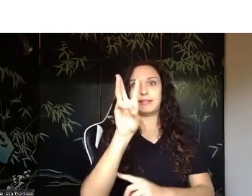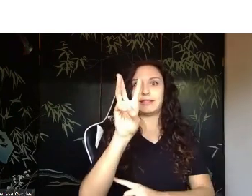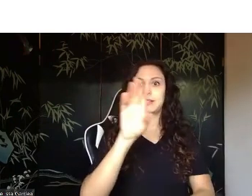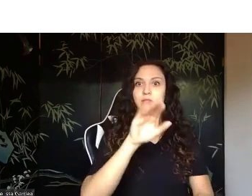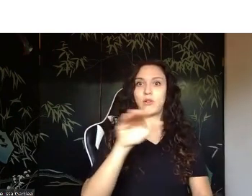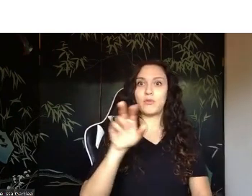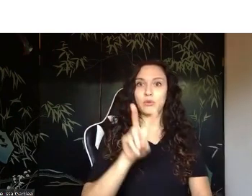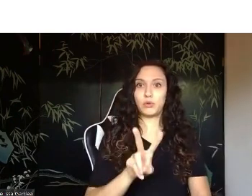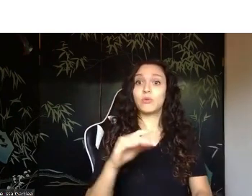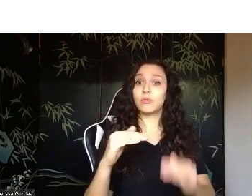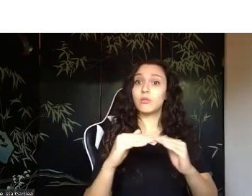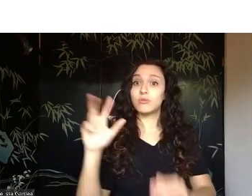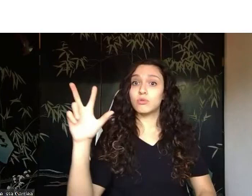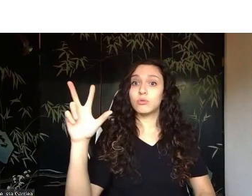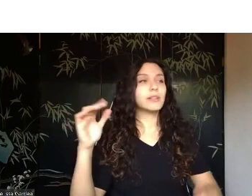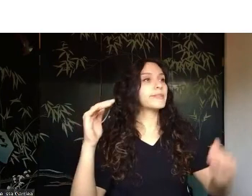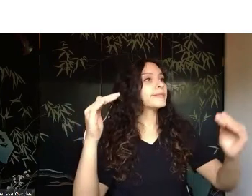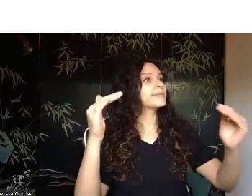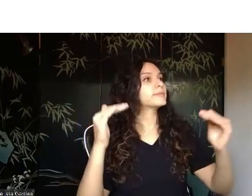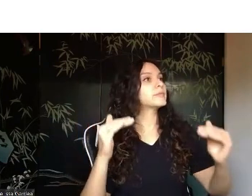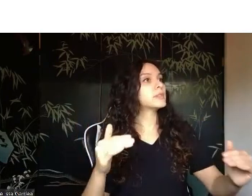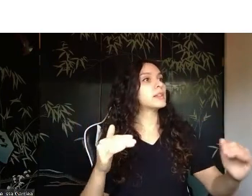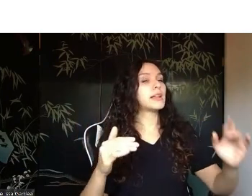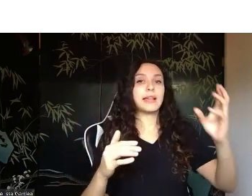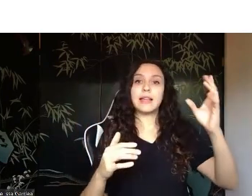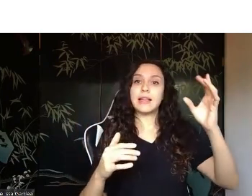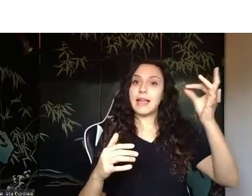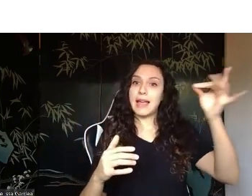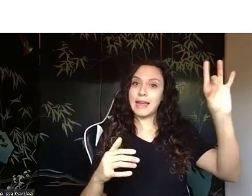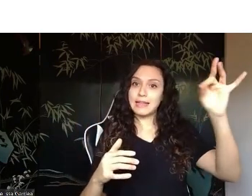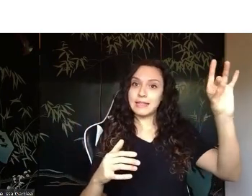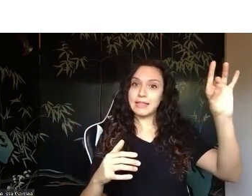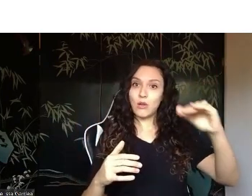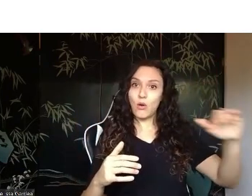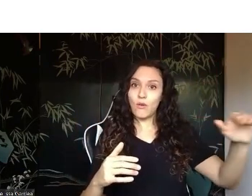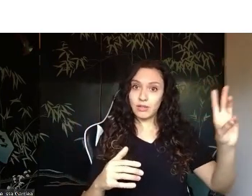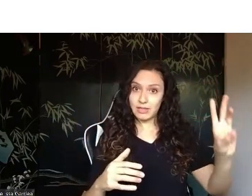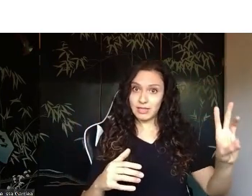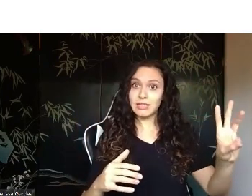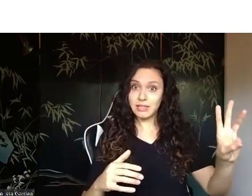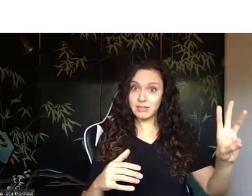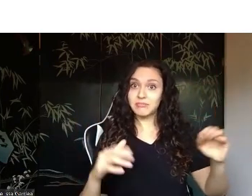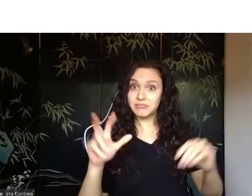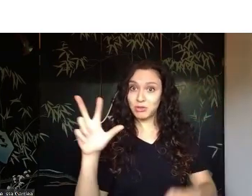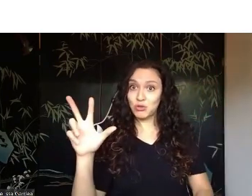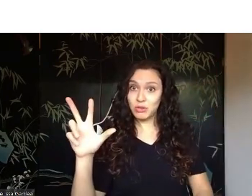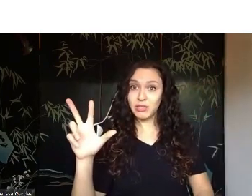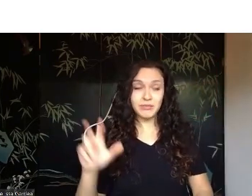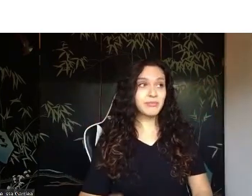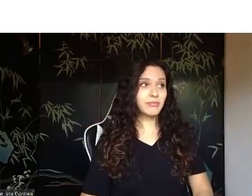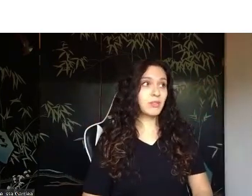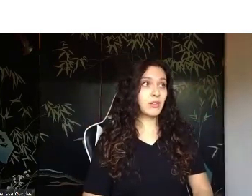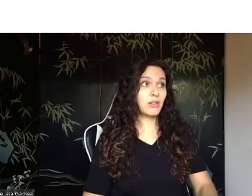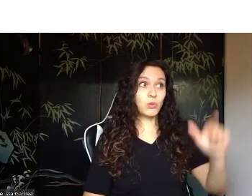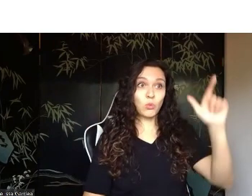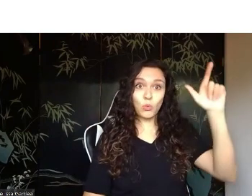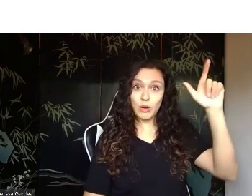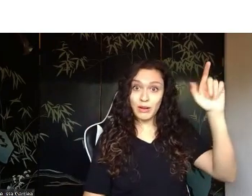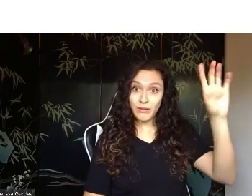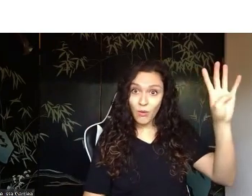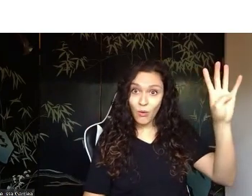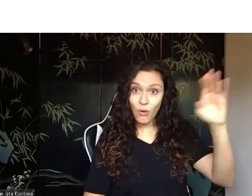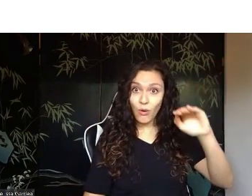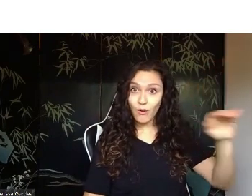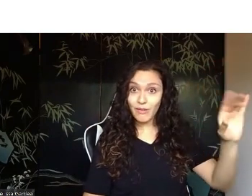the first one. 6 over 2. That equals 3. Okay, let's try the next one. 18 over 6. That equals